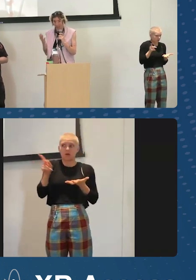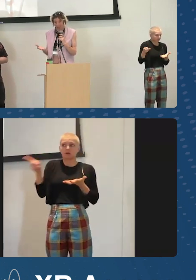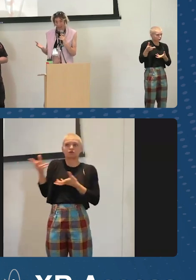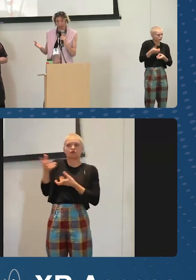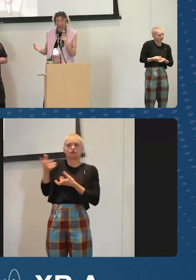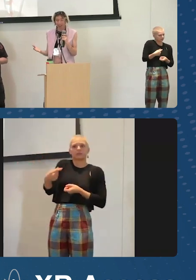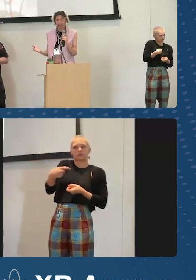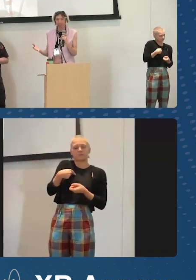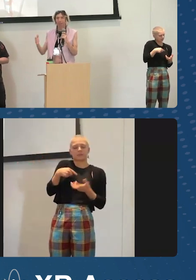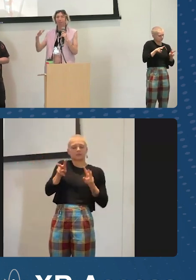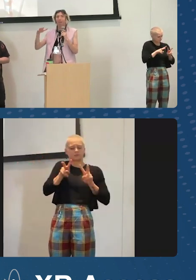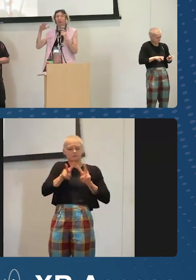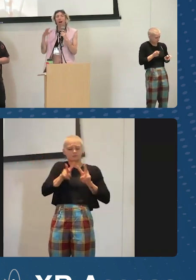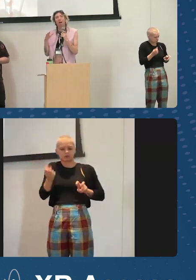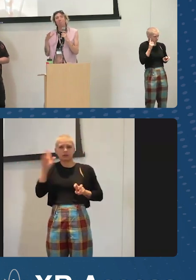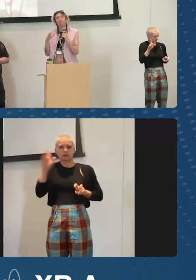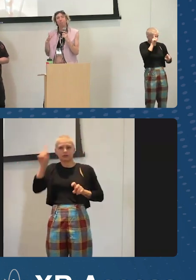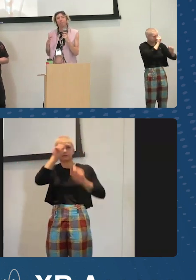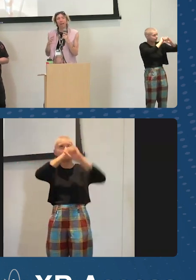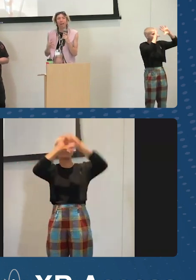his vision and